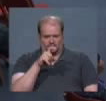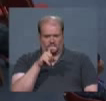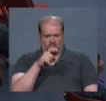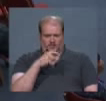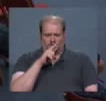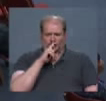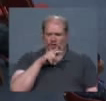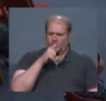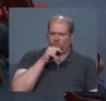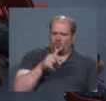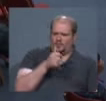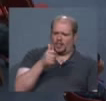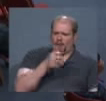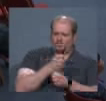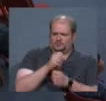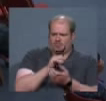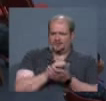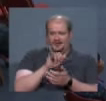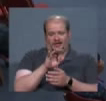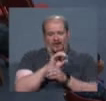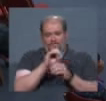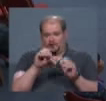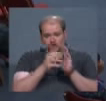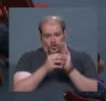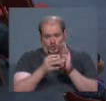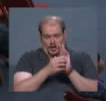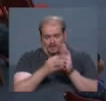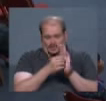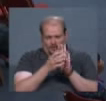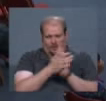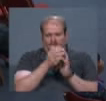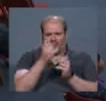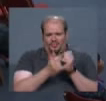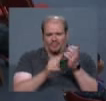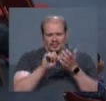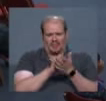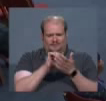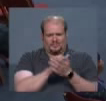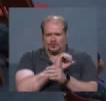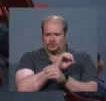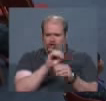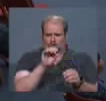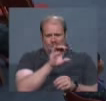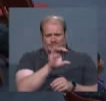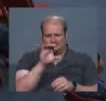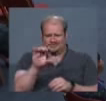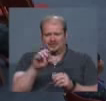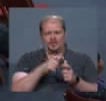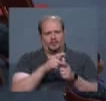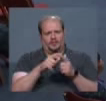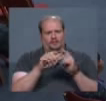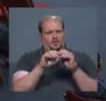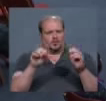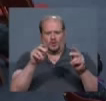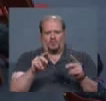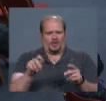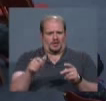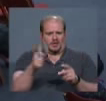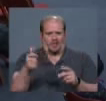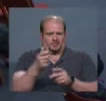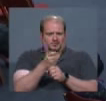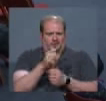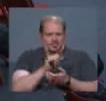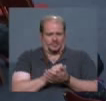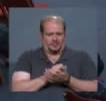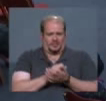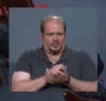answer. Who else received this? If there's no copy noted at the last page, no carbon to anybody, no one received it. And I'm